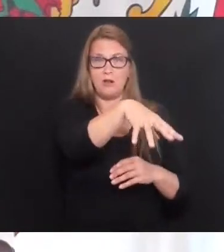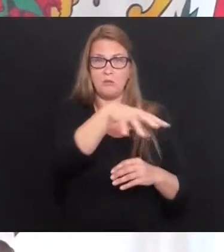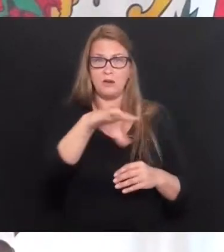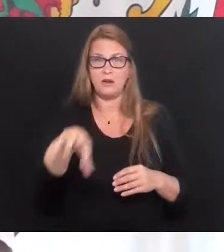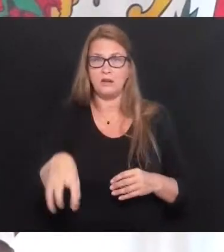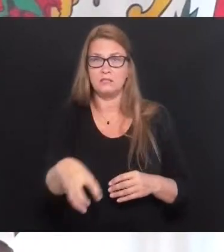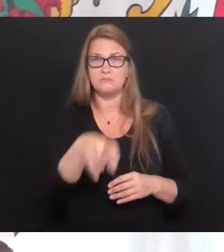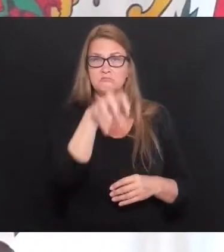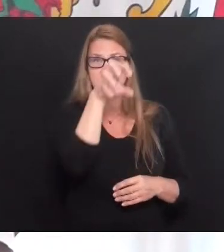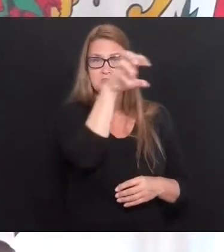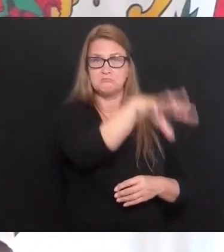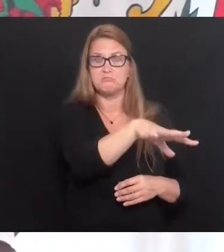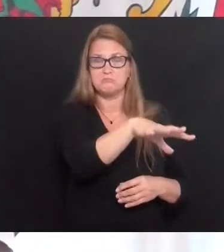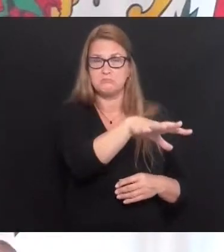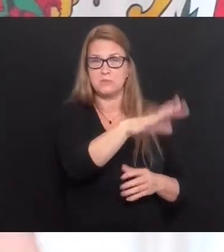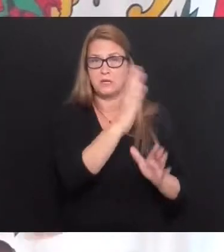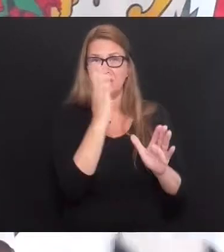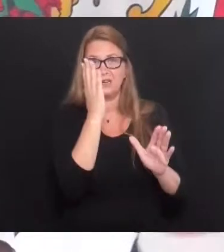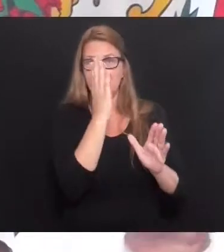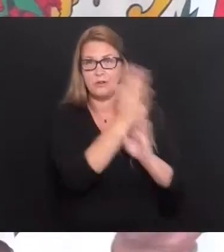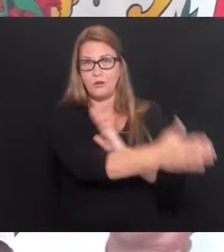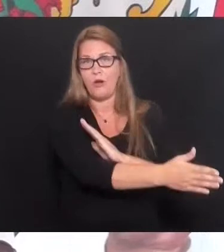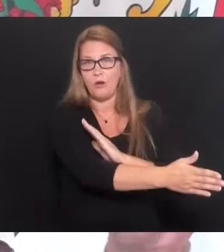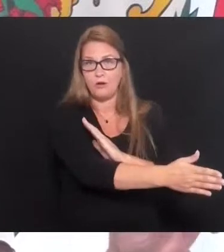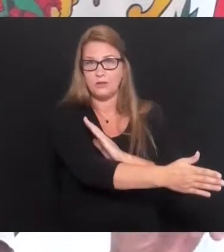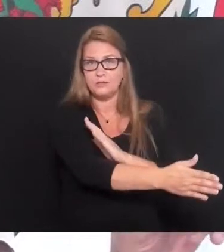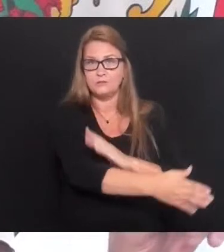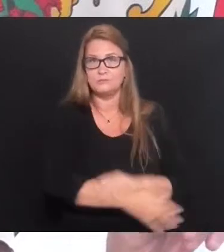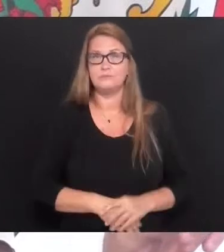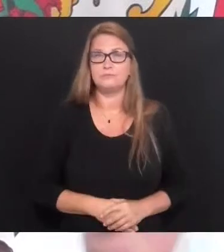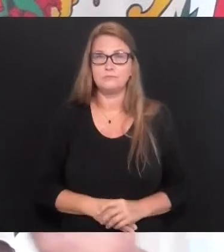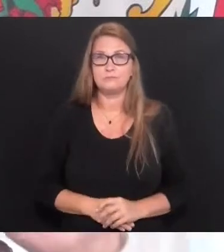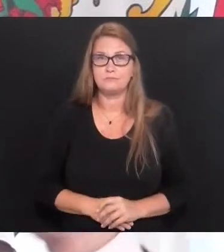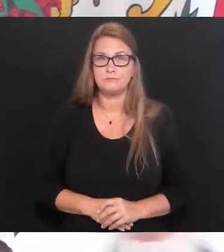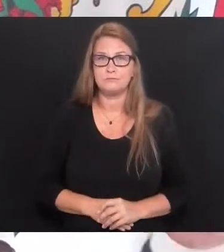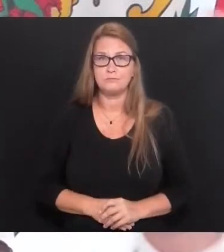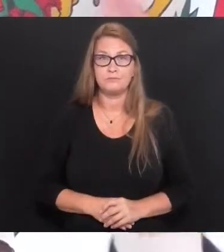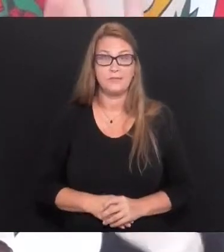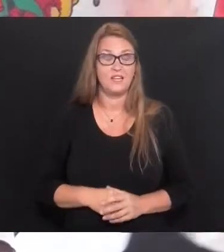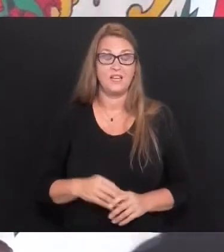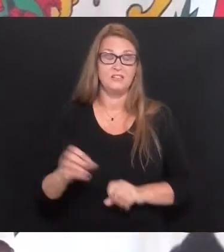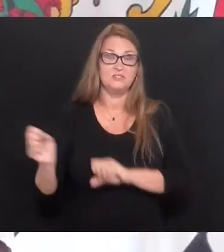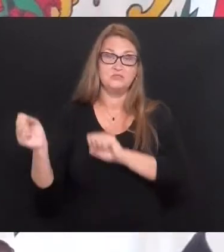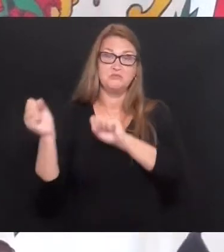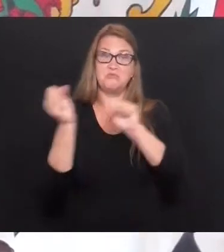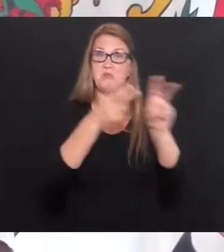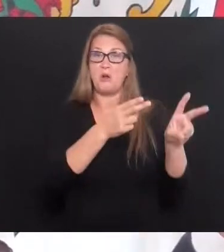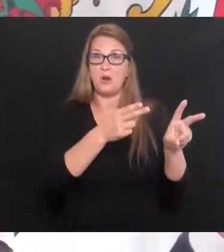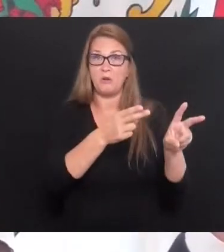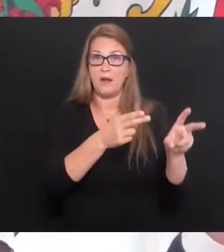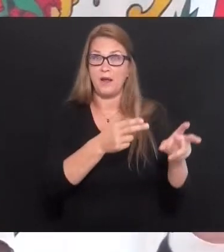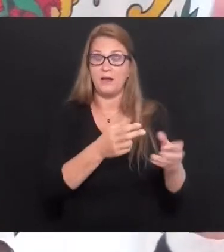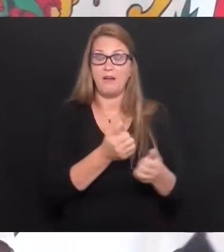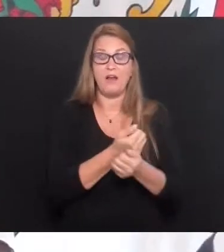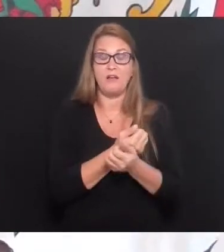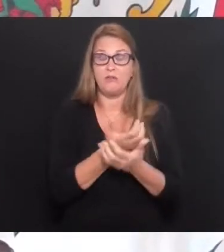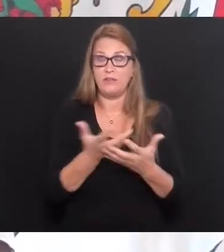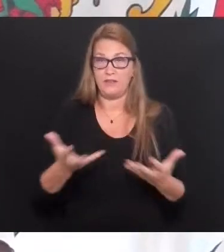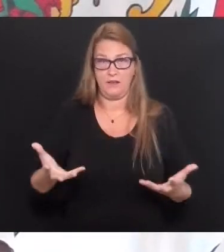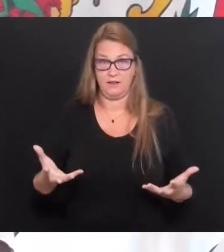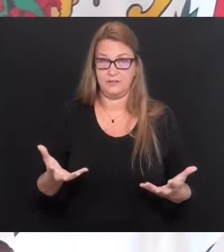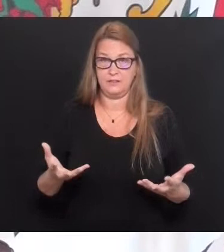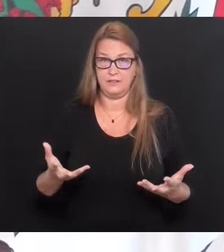and dump it on the truck. And then off the truck would go to some landfill or some designated area and dump